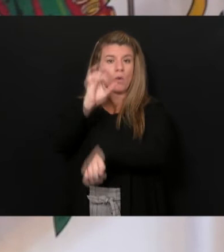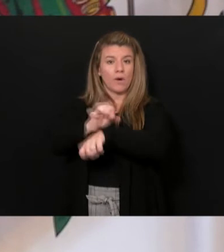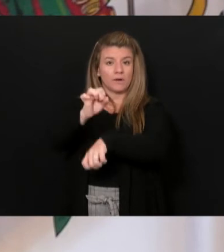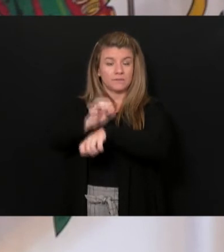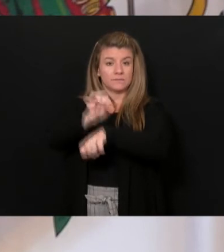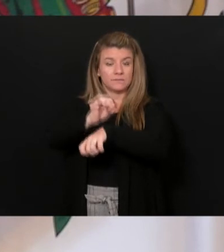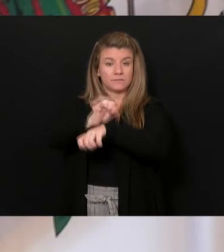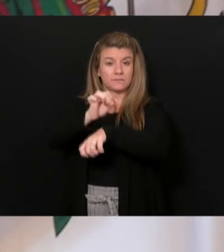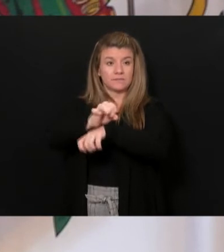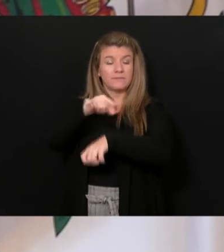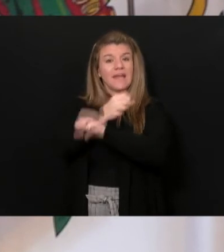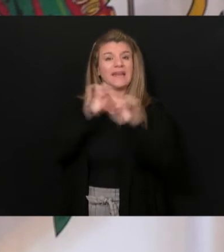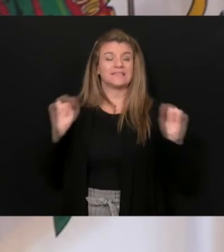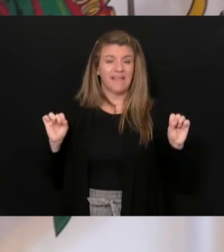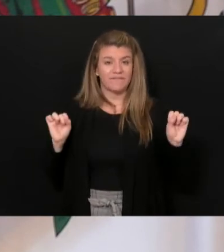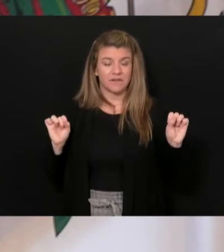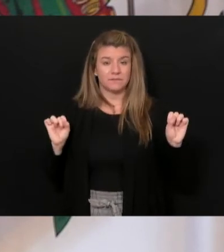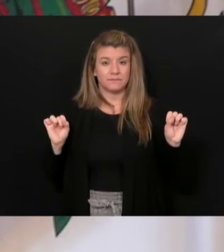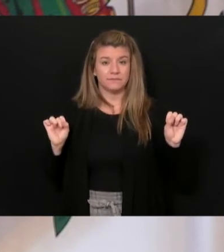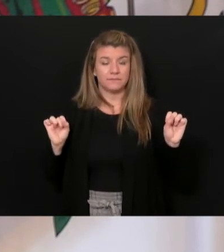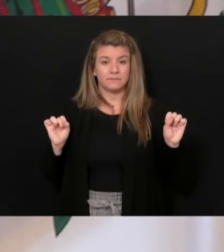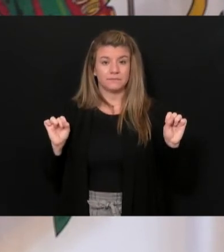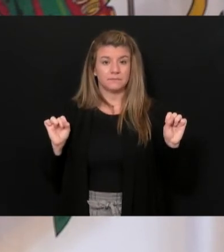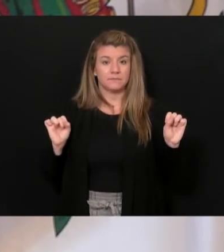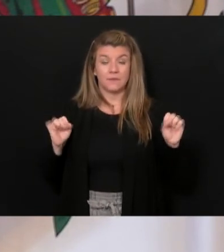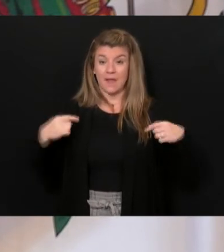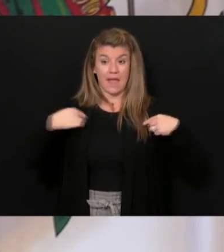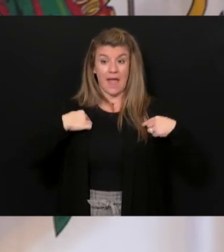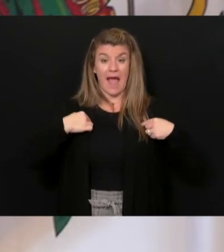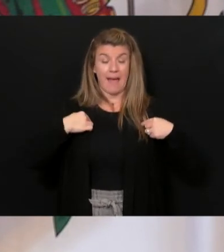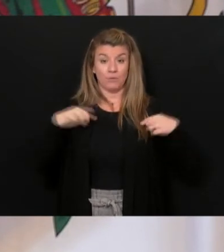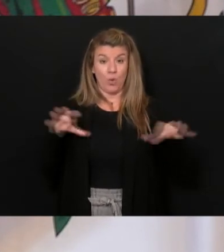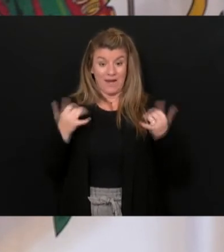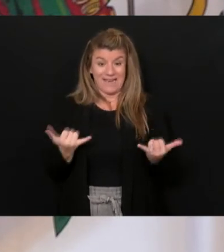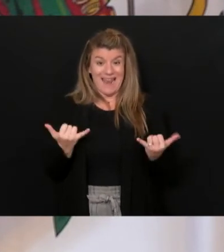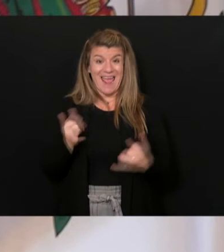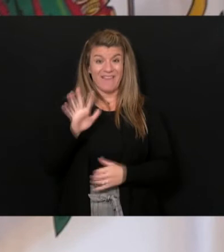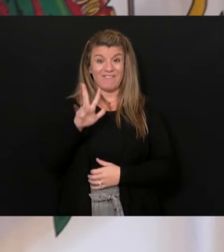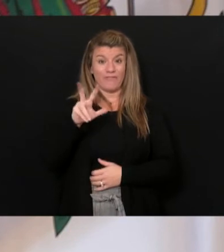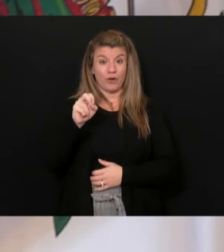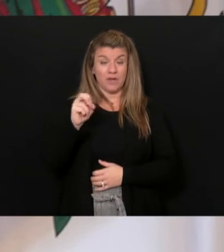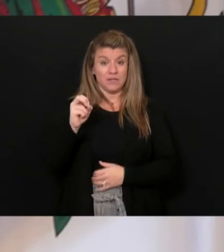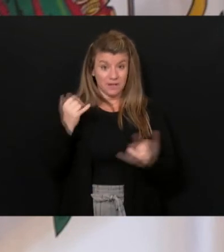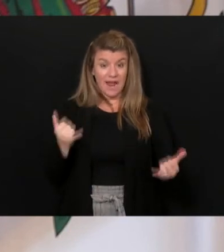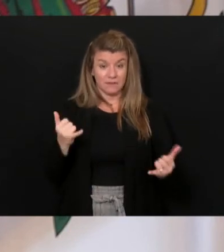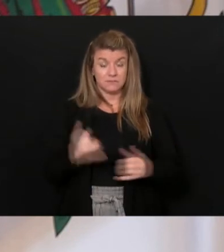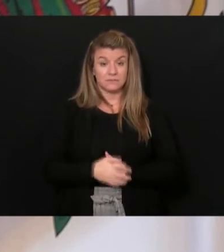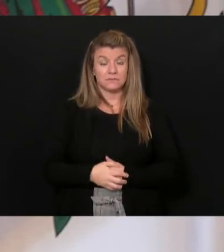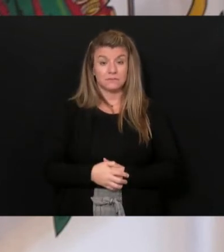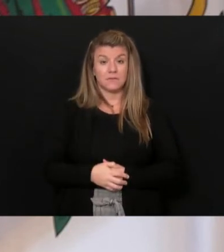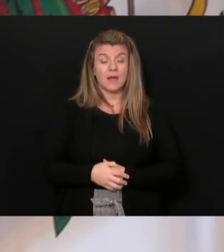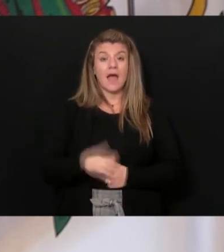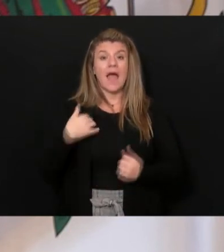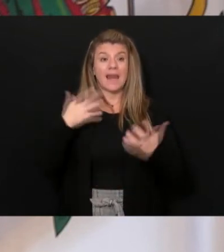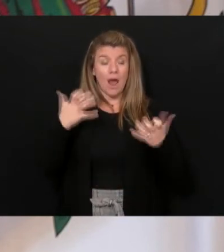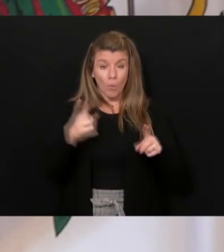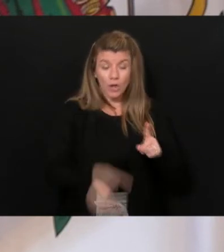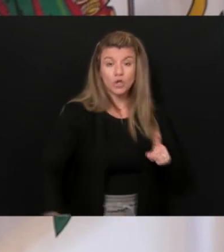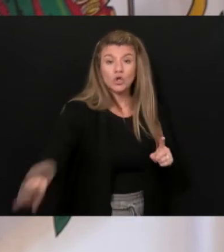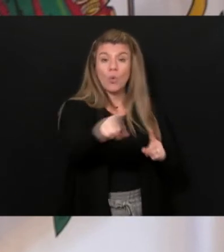this vaccine is safe. I'll be taking it, like I said, at 5:30 today. And absolutely, I want everyone to